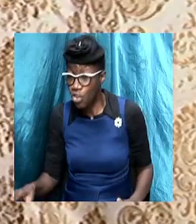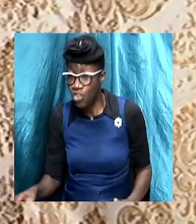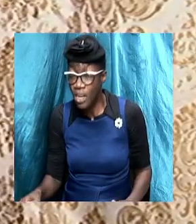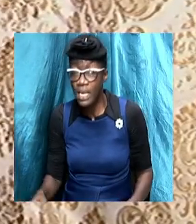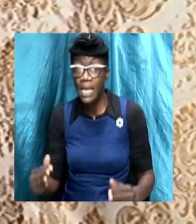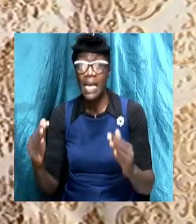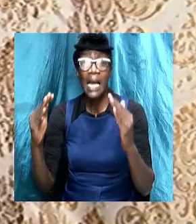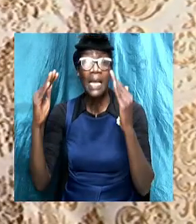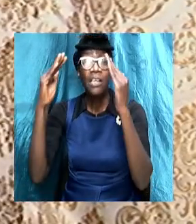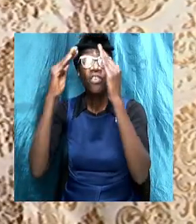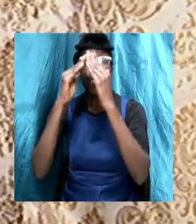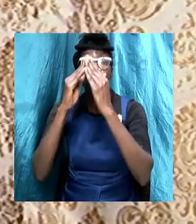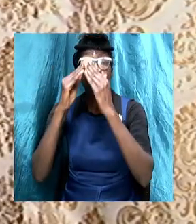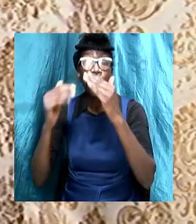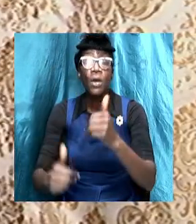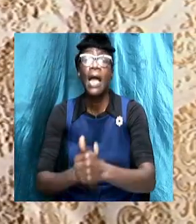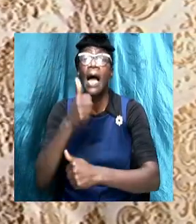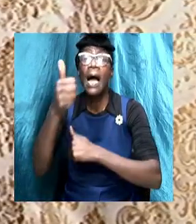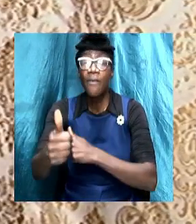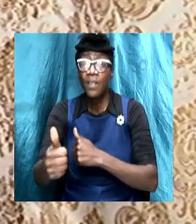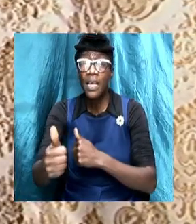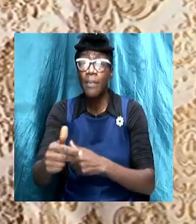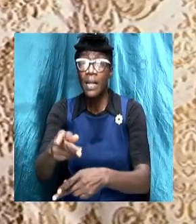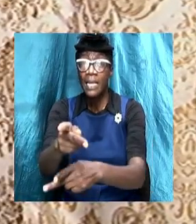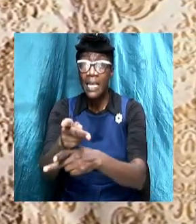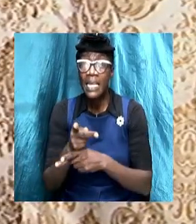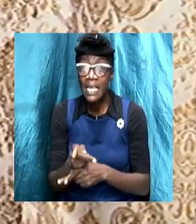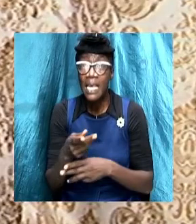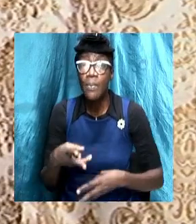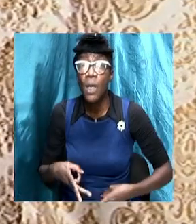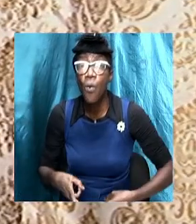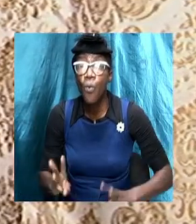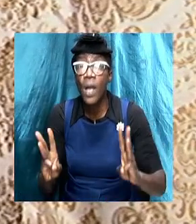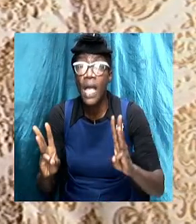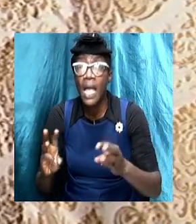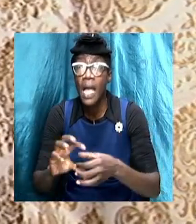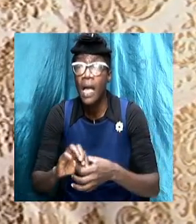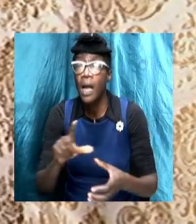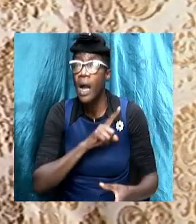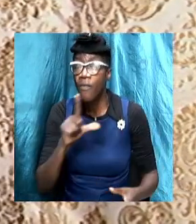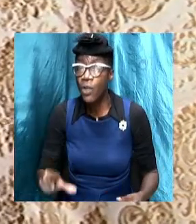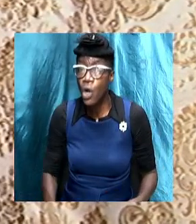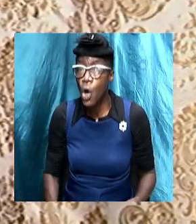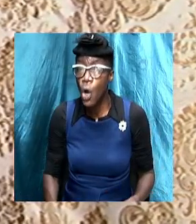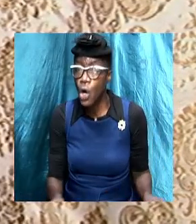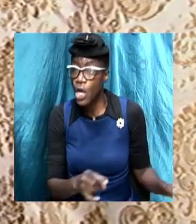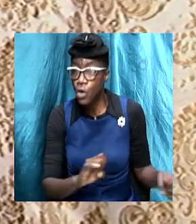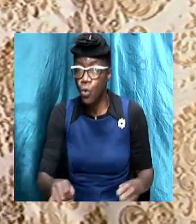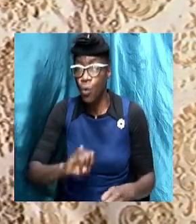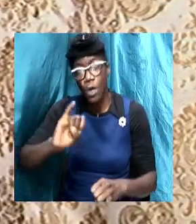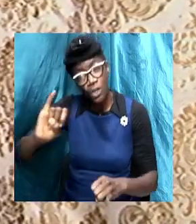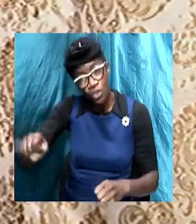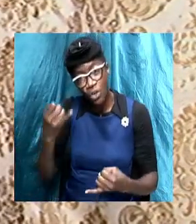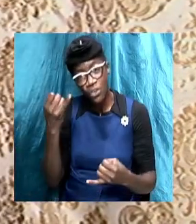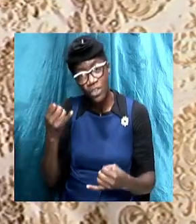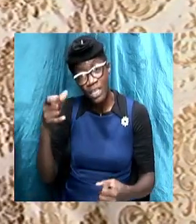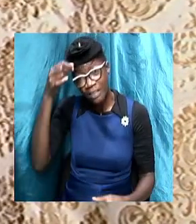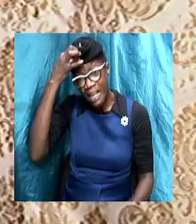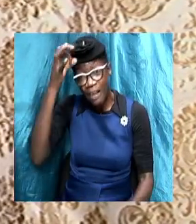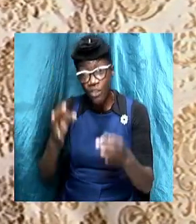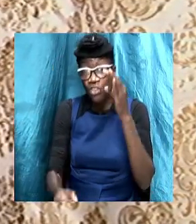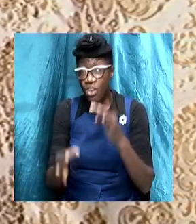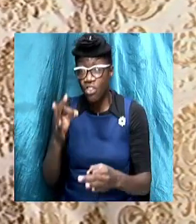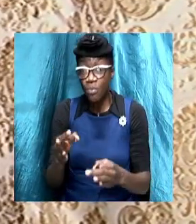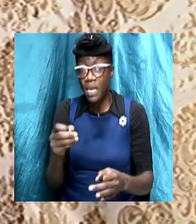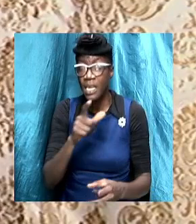him, and they shall keep the way of the Lord, and do justice and judgment, that the Lord may bring